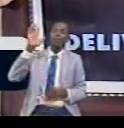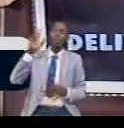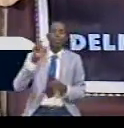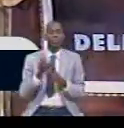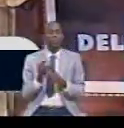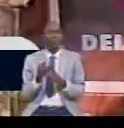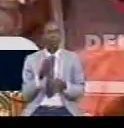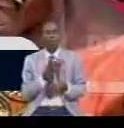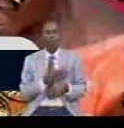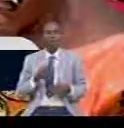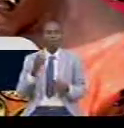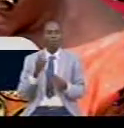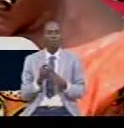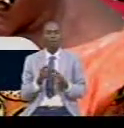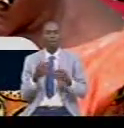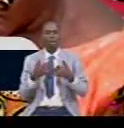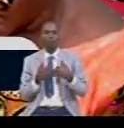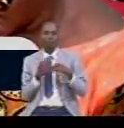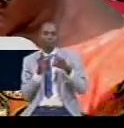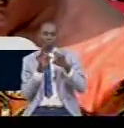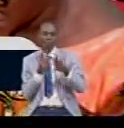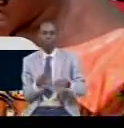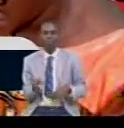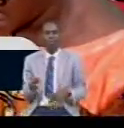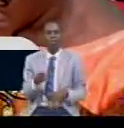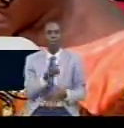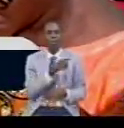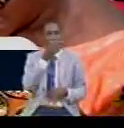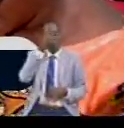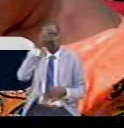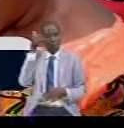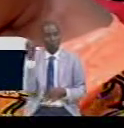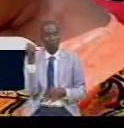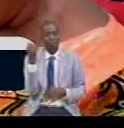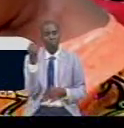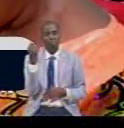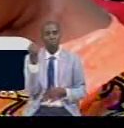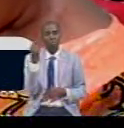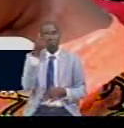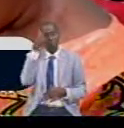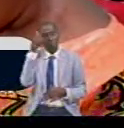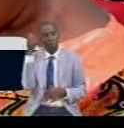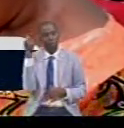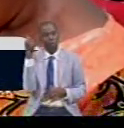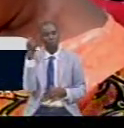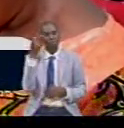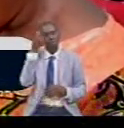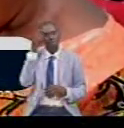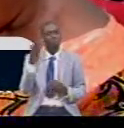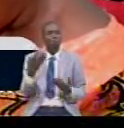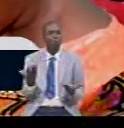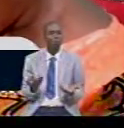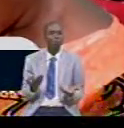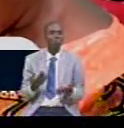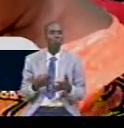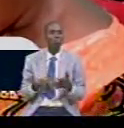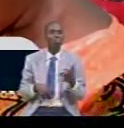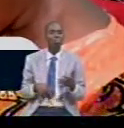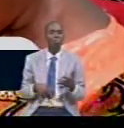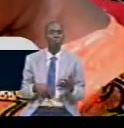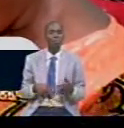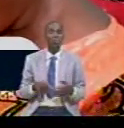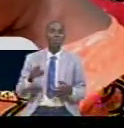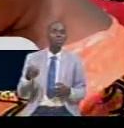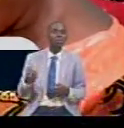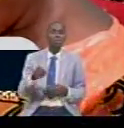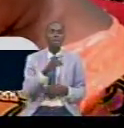the world has hated them because of what? They are not